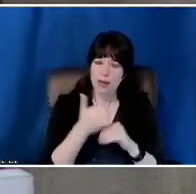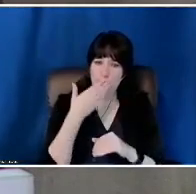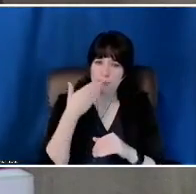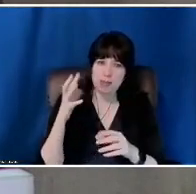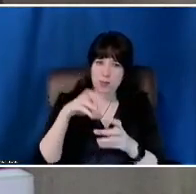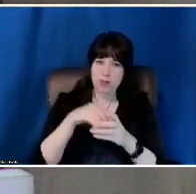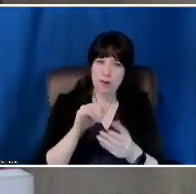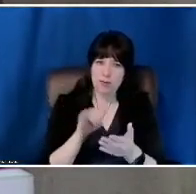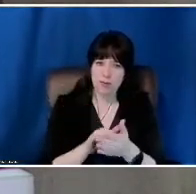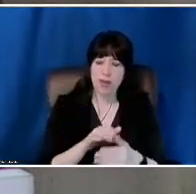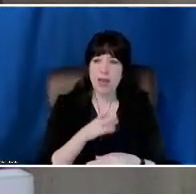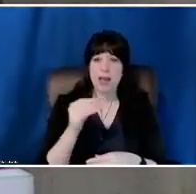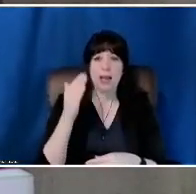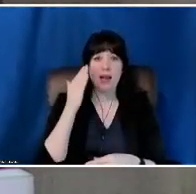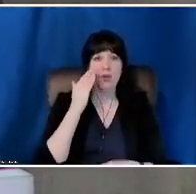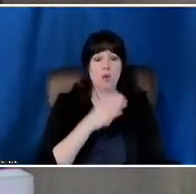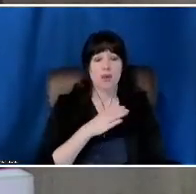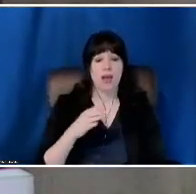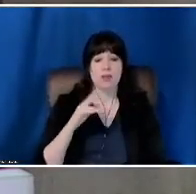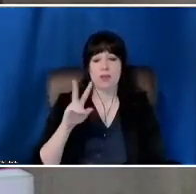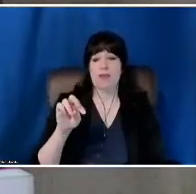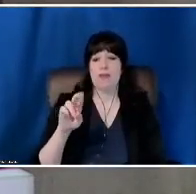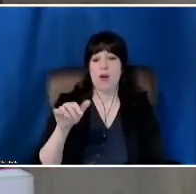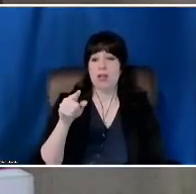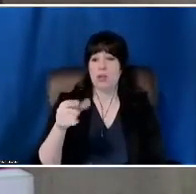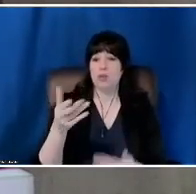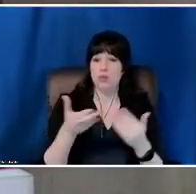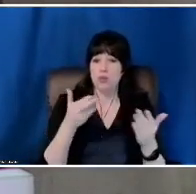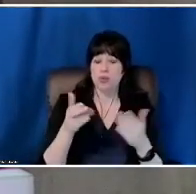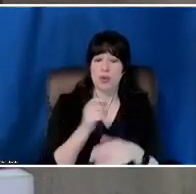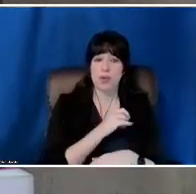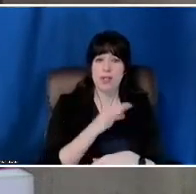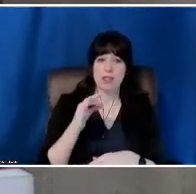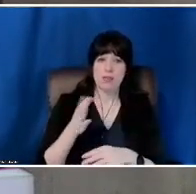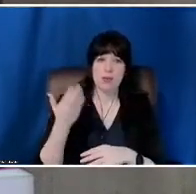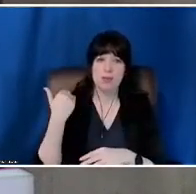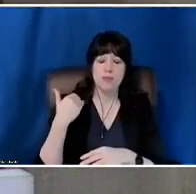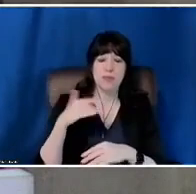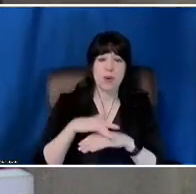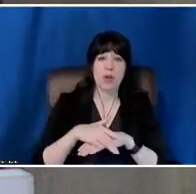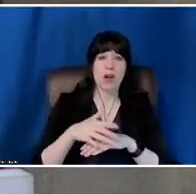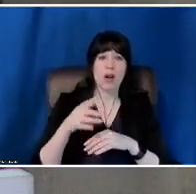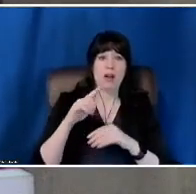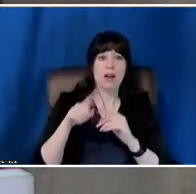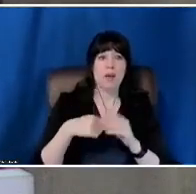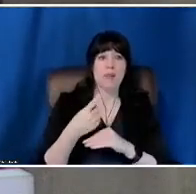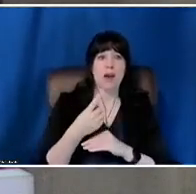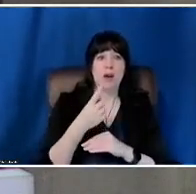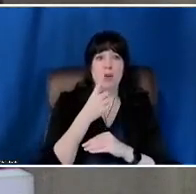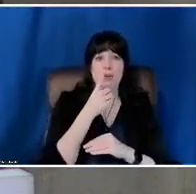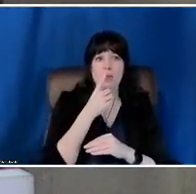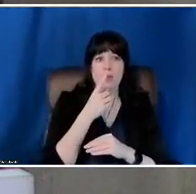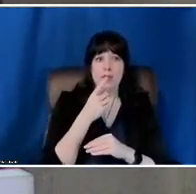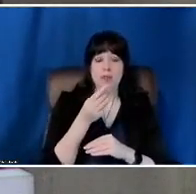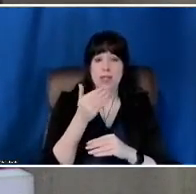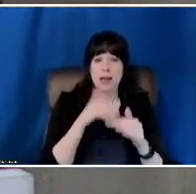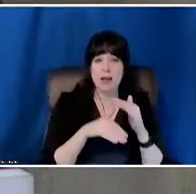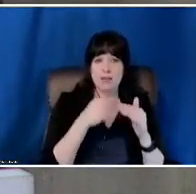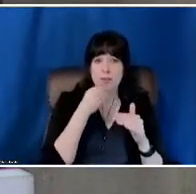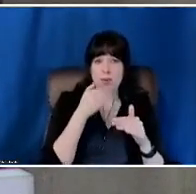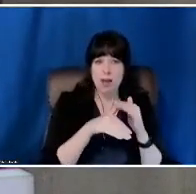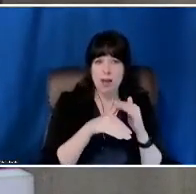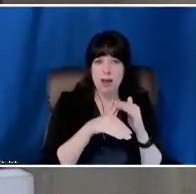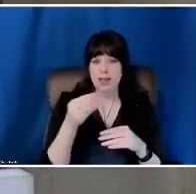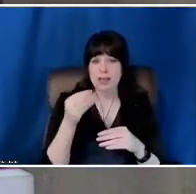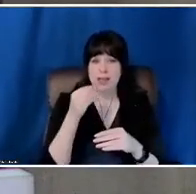And I know, Councilor Varney, you served on a task force early on about around food access and the homeless community. And so trying